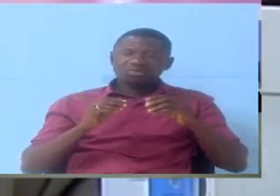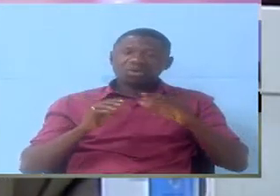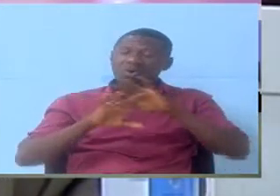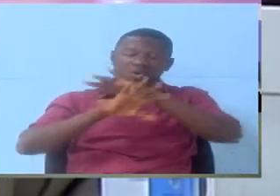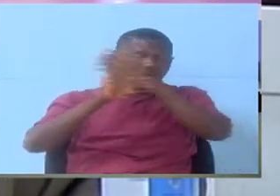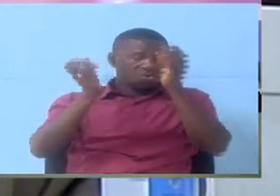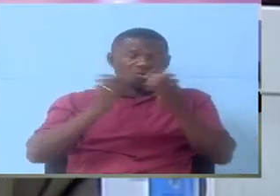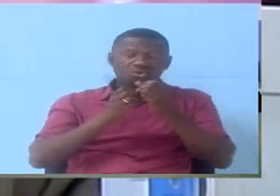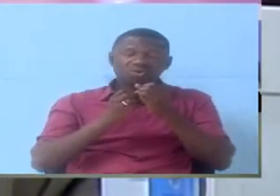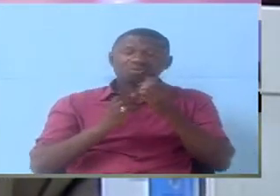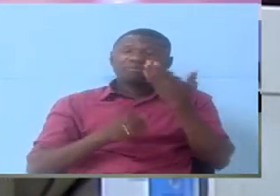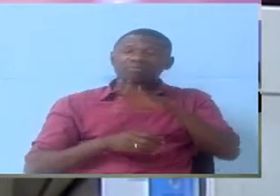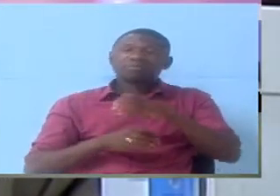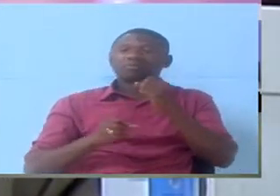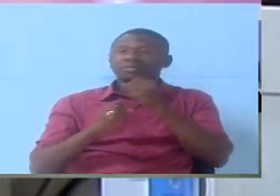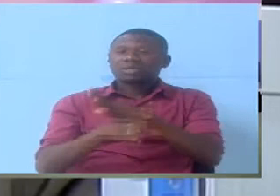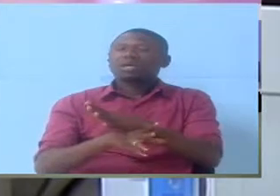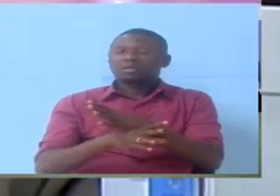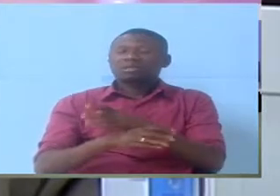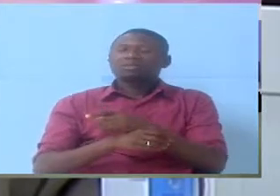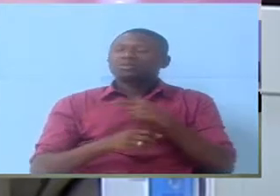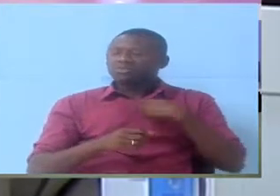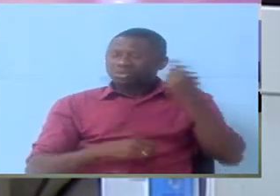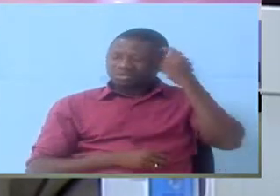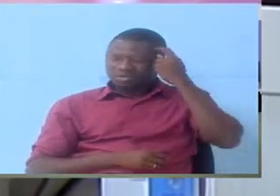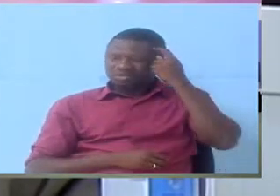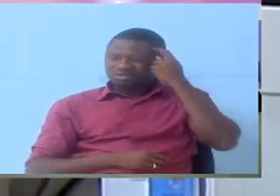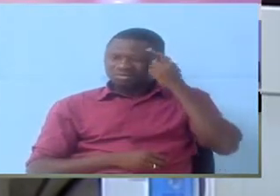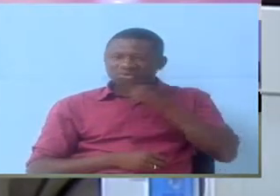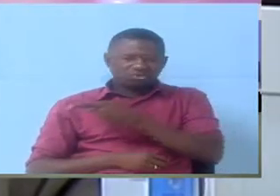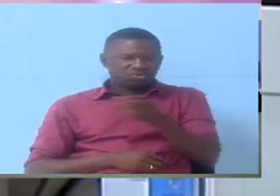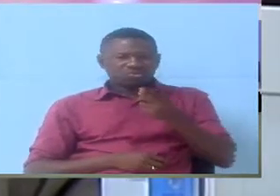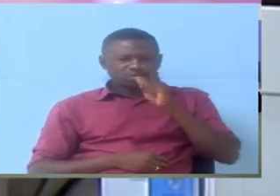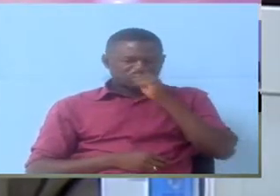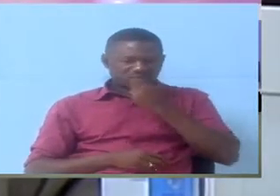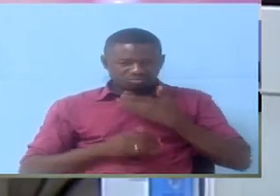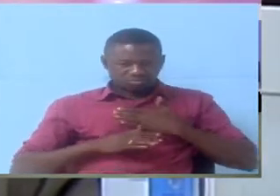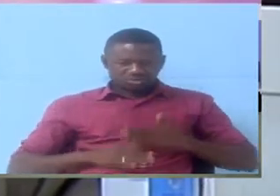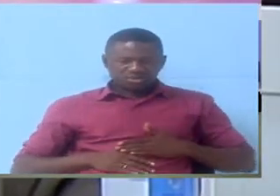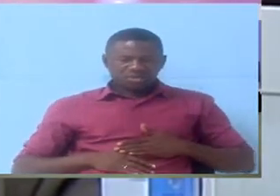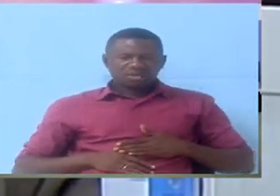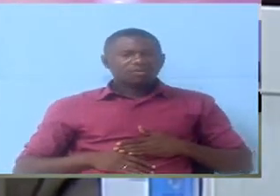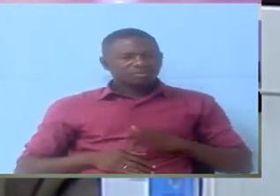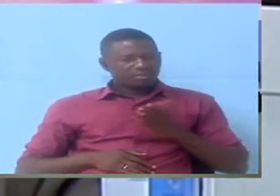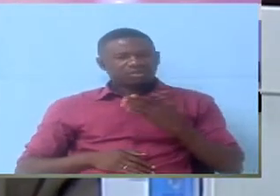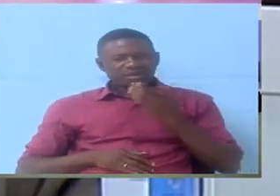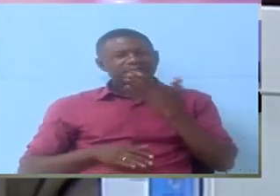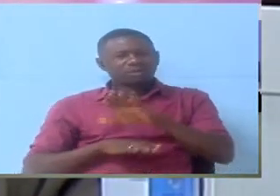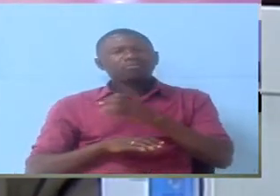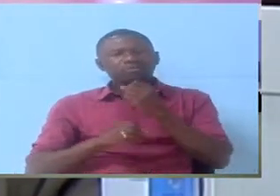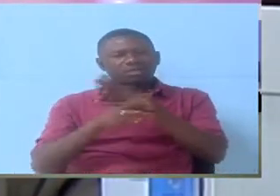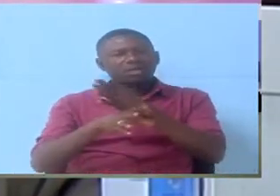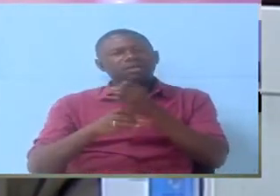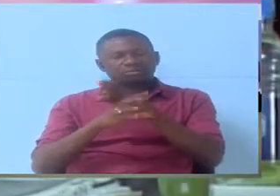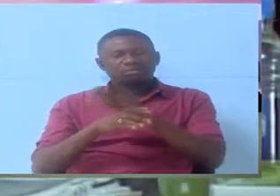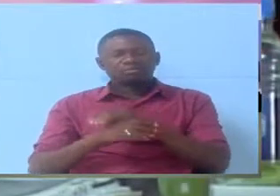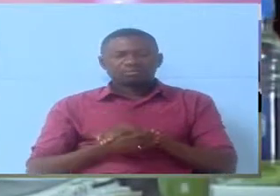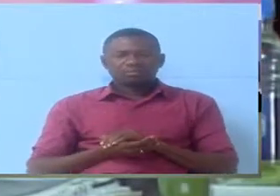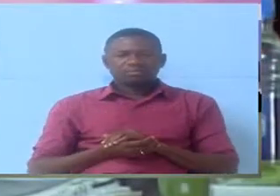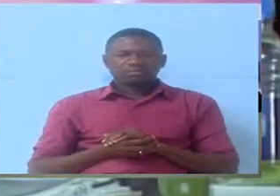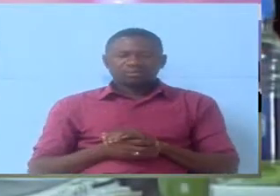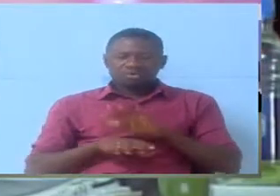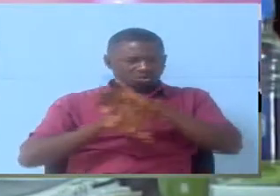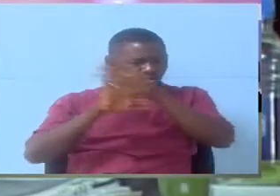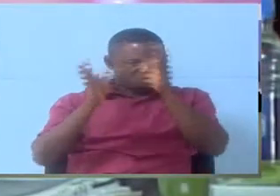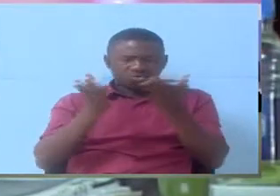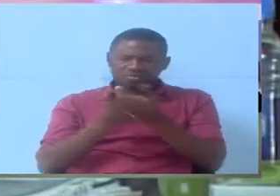ganan kolleti. So I assume those dead bodies were also Ghanaians. Motonga mutako wo fureul fanal mu ganan kolleti. All of them. All of